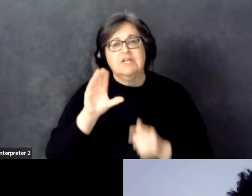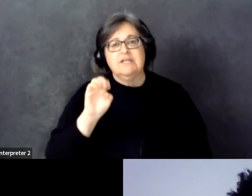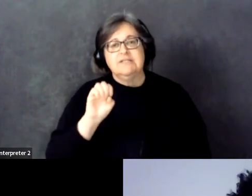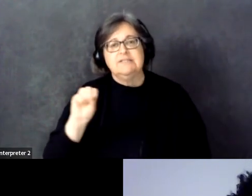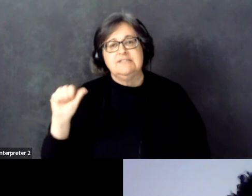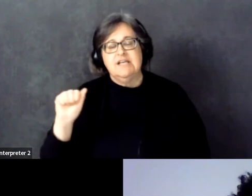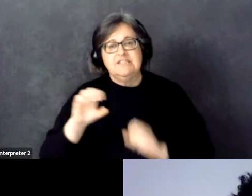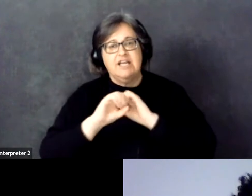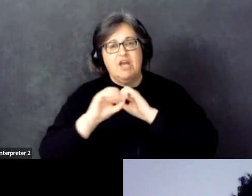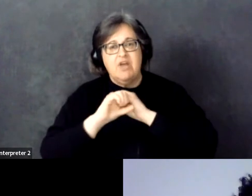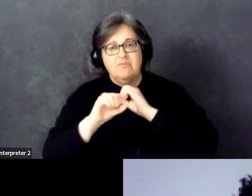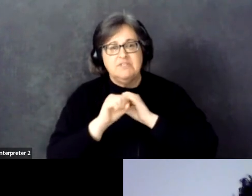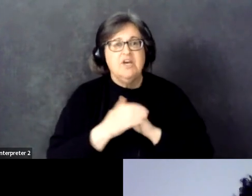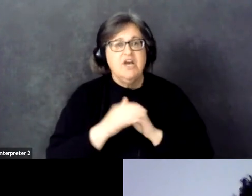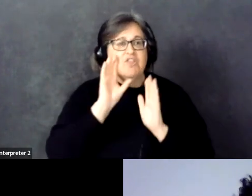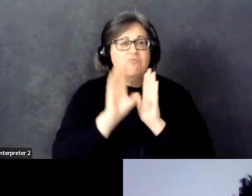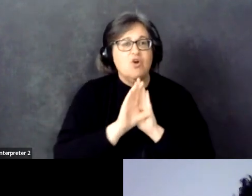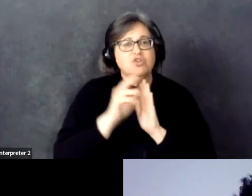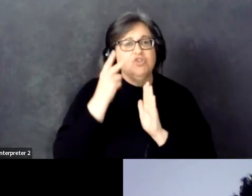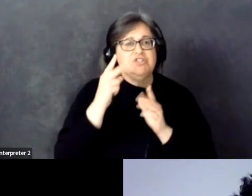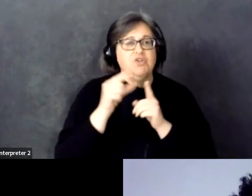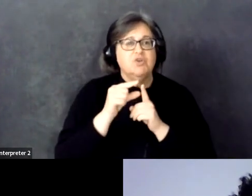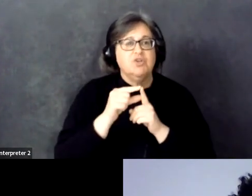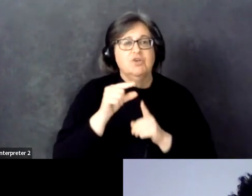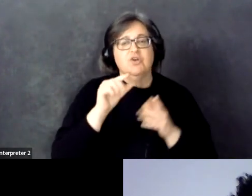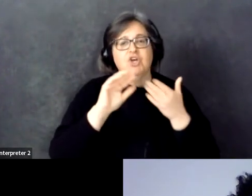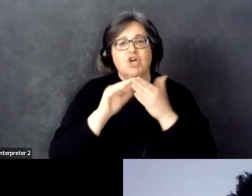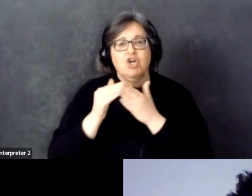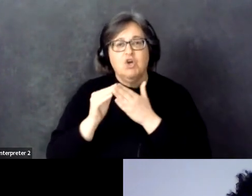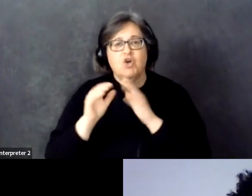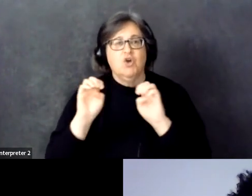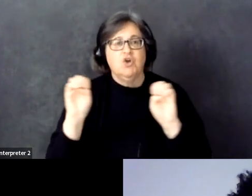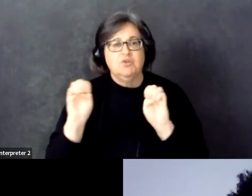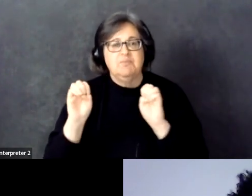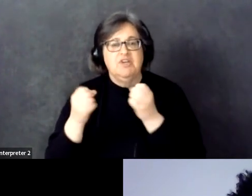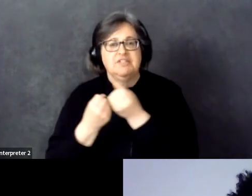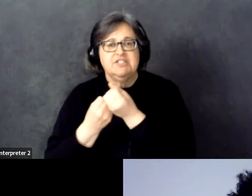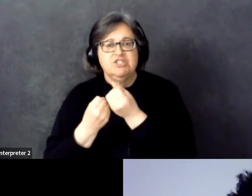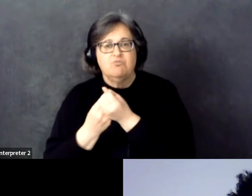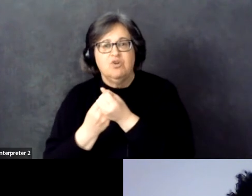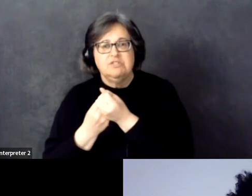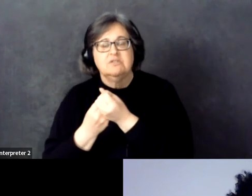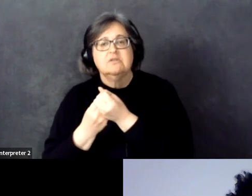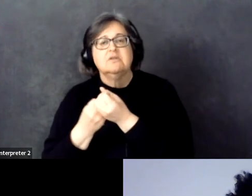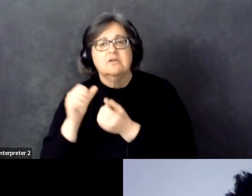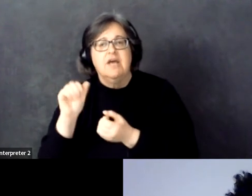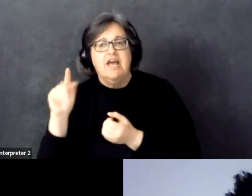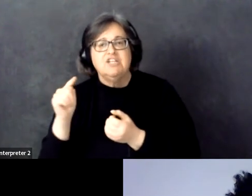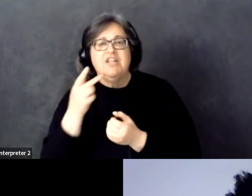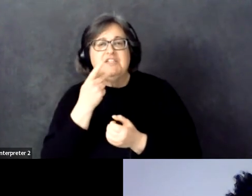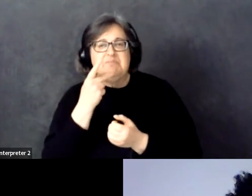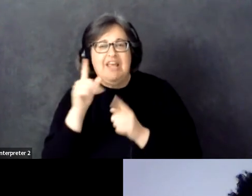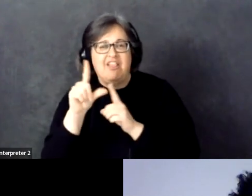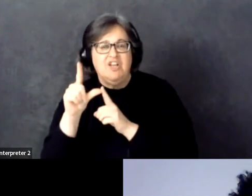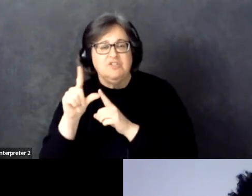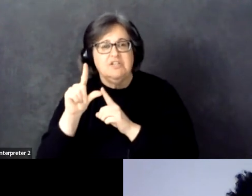campaign. In that photo, you will see the words Community Emergency Supports Act in pink.